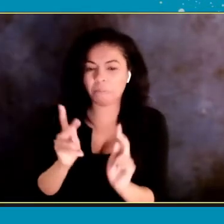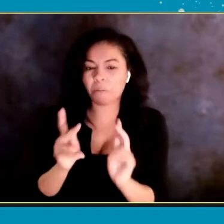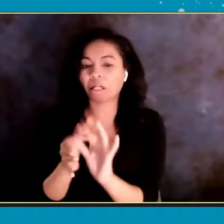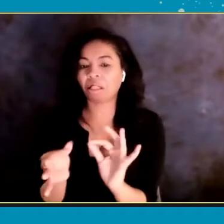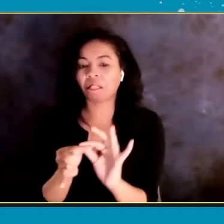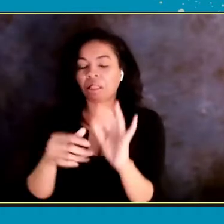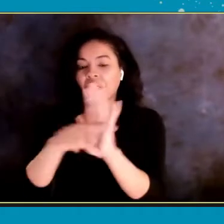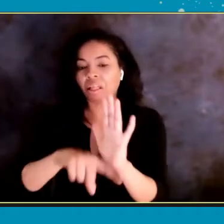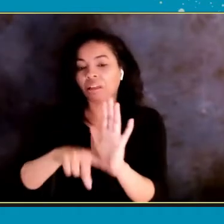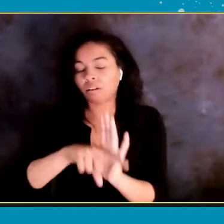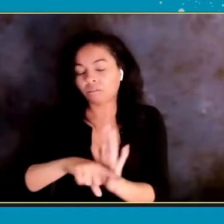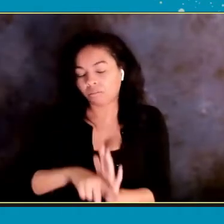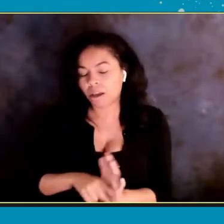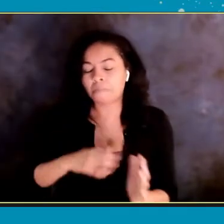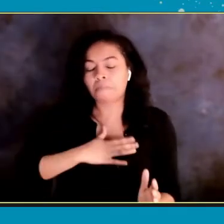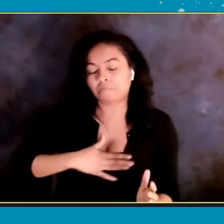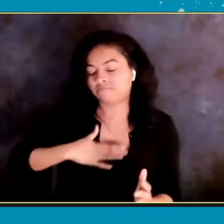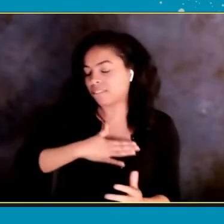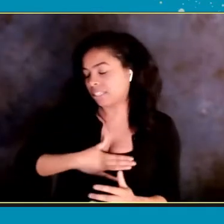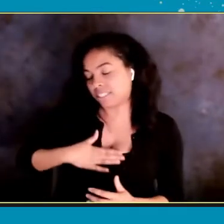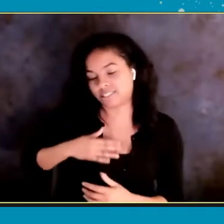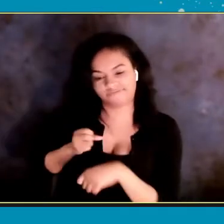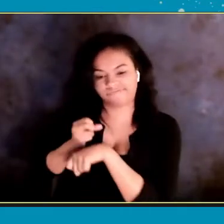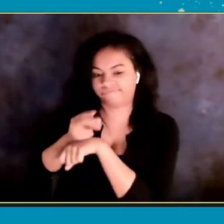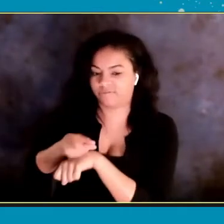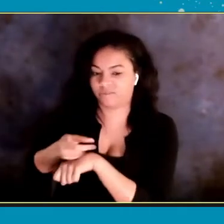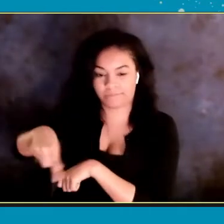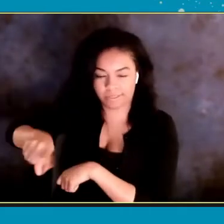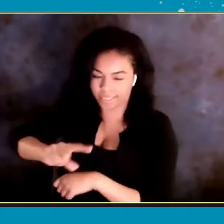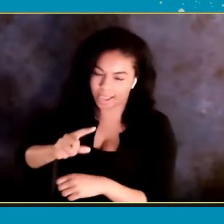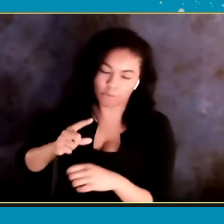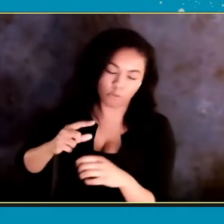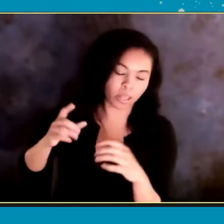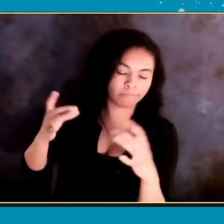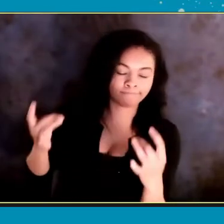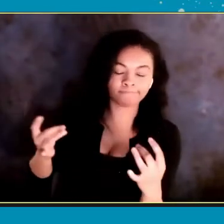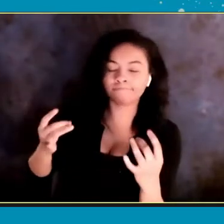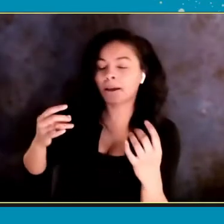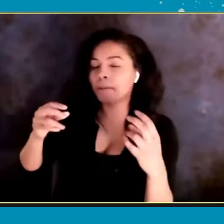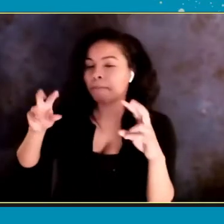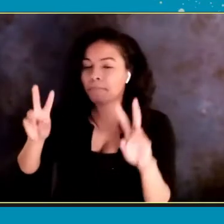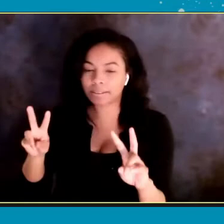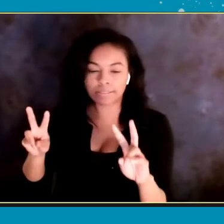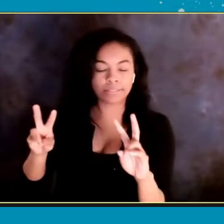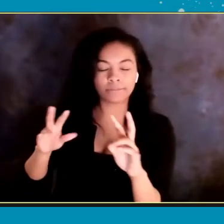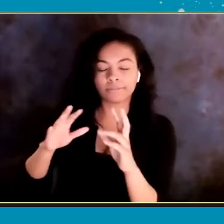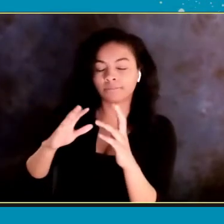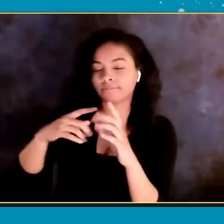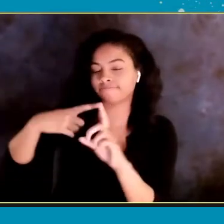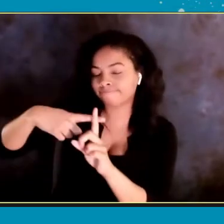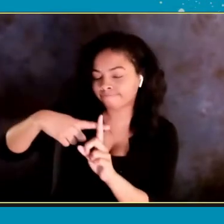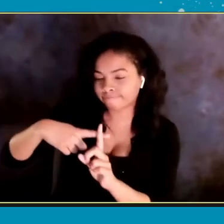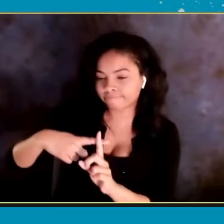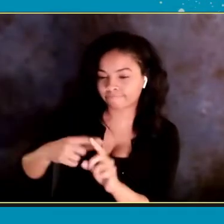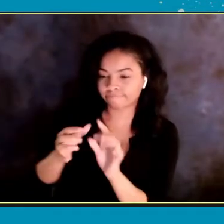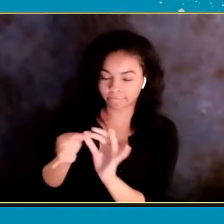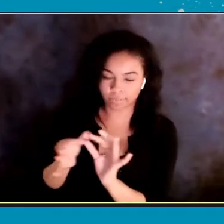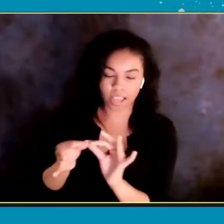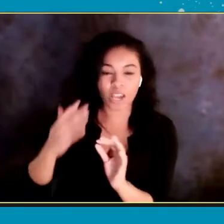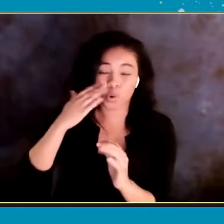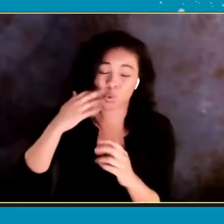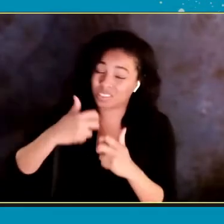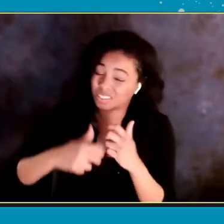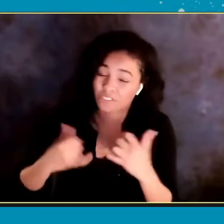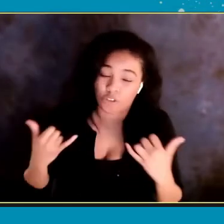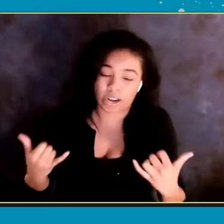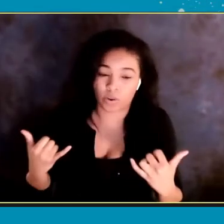and positivity. I know it's hard right now, y'all, and I know that we just have to keep fighting, and it's